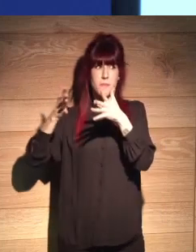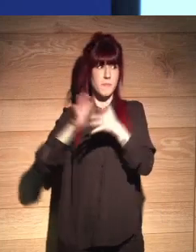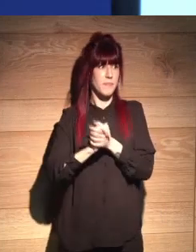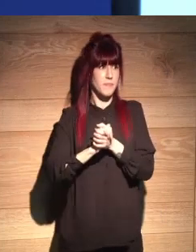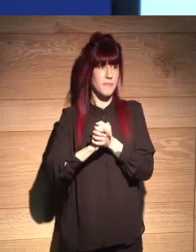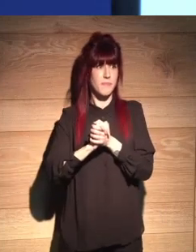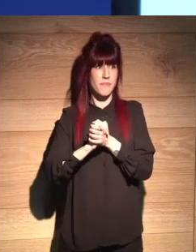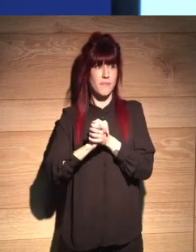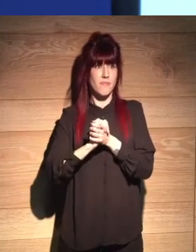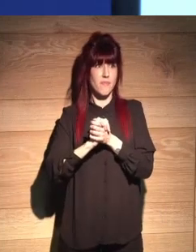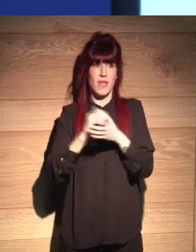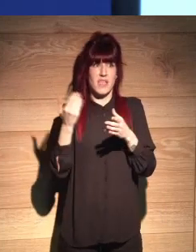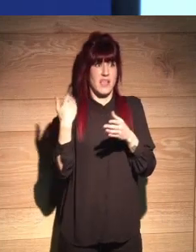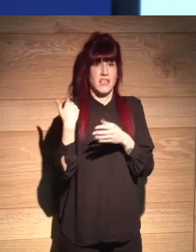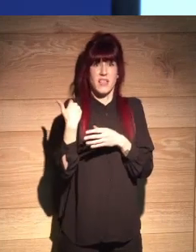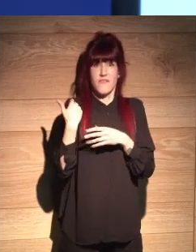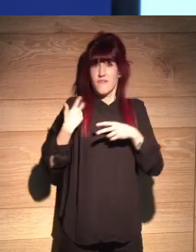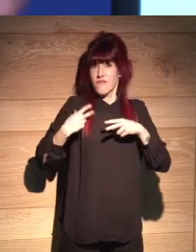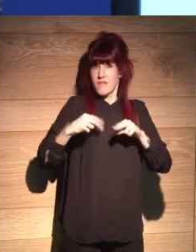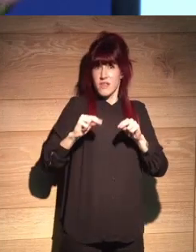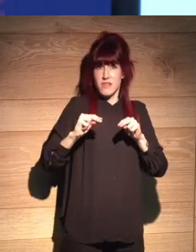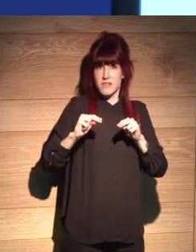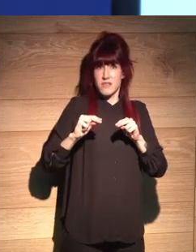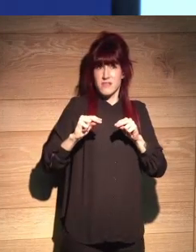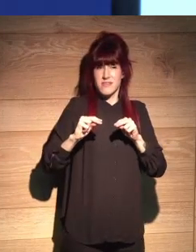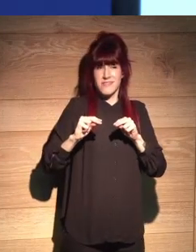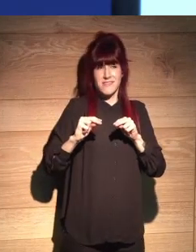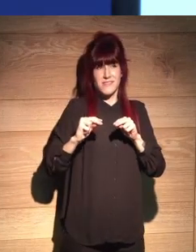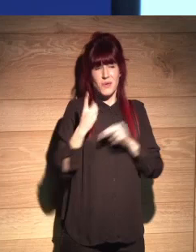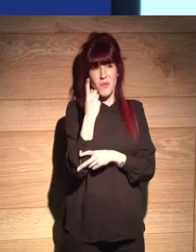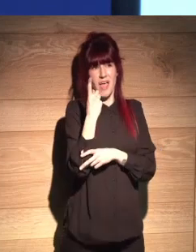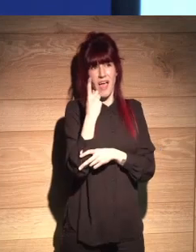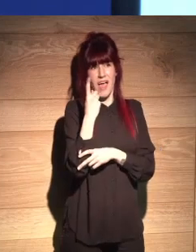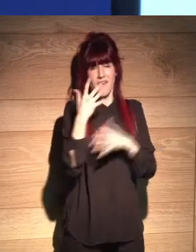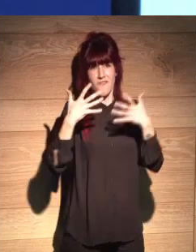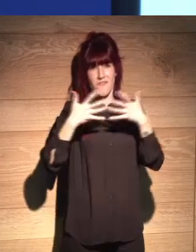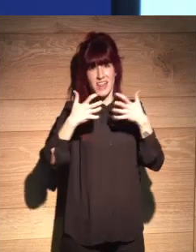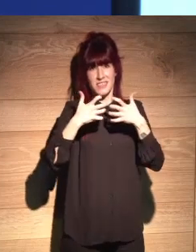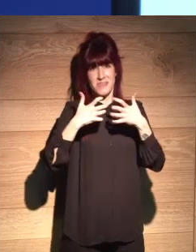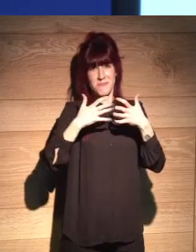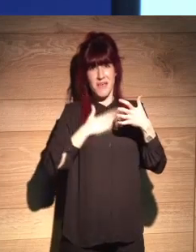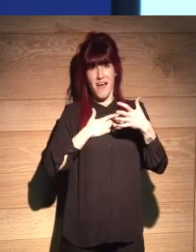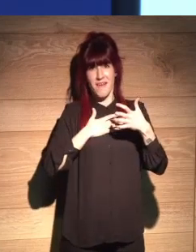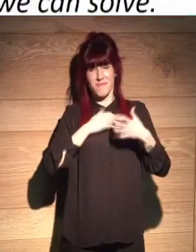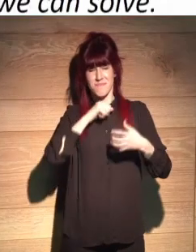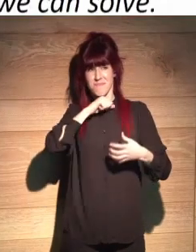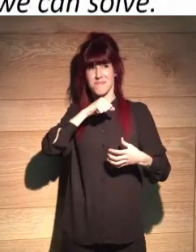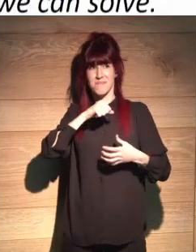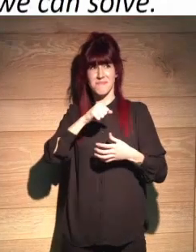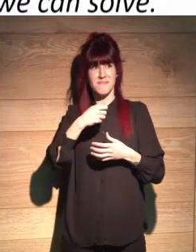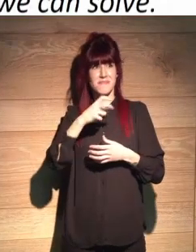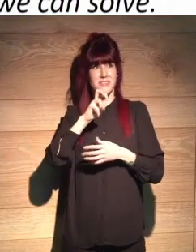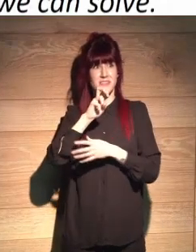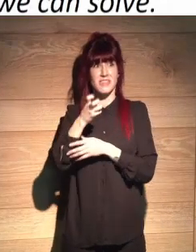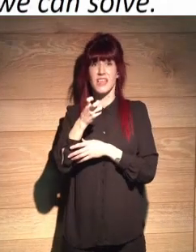will finish this speak by one of my favorite quotes. Diversity drives